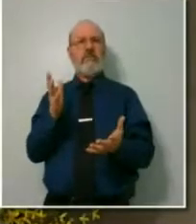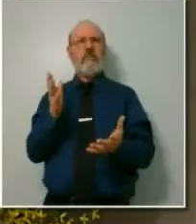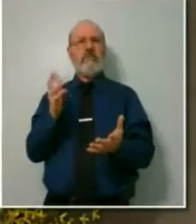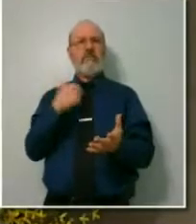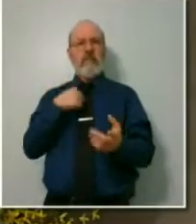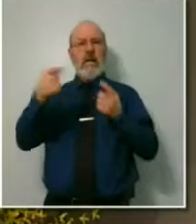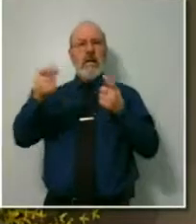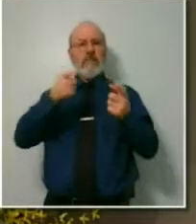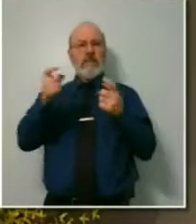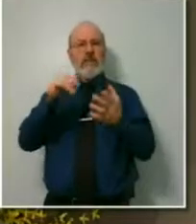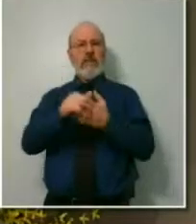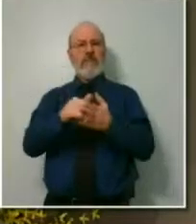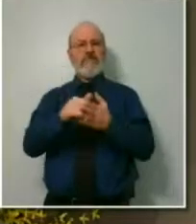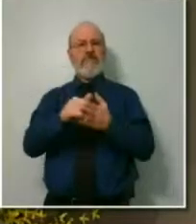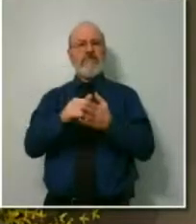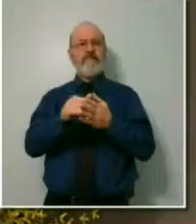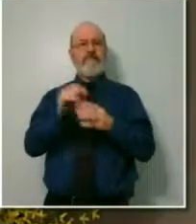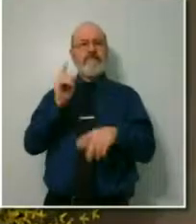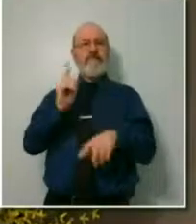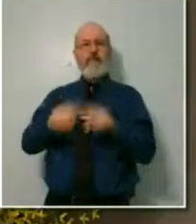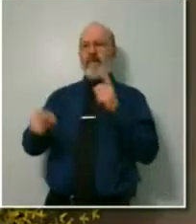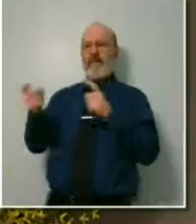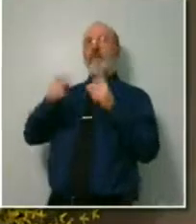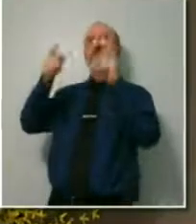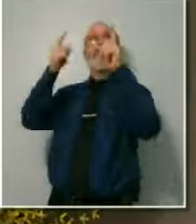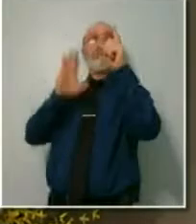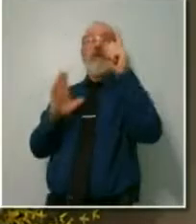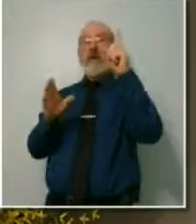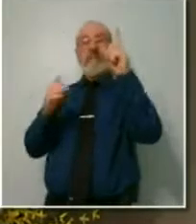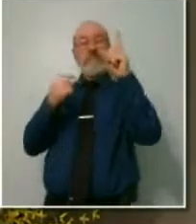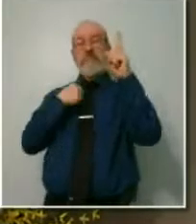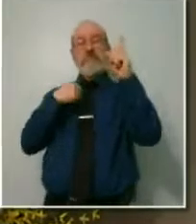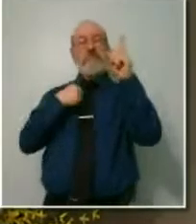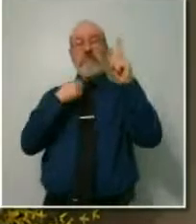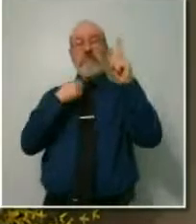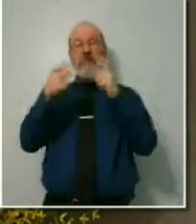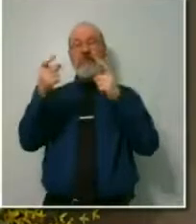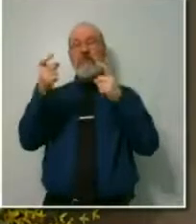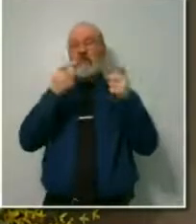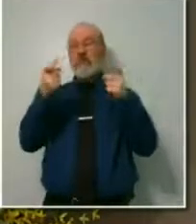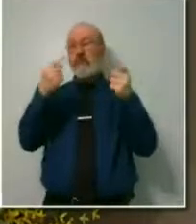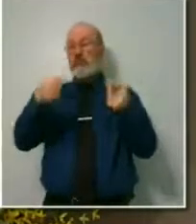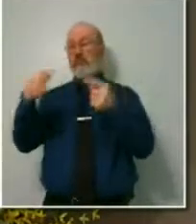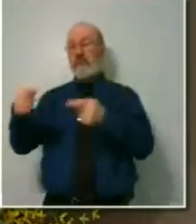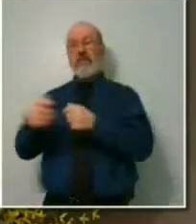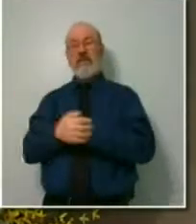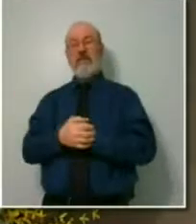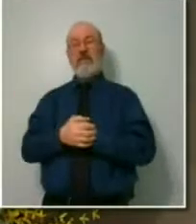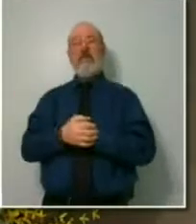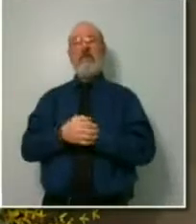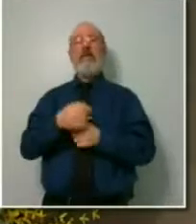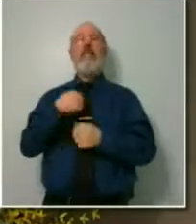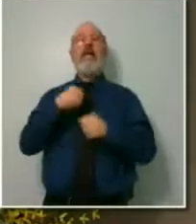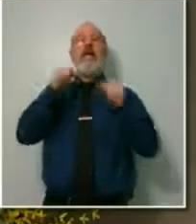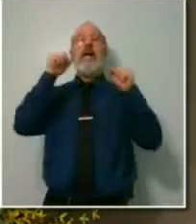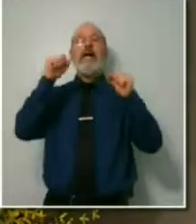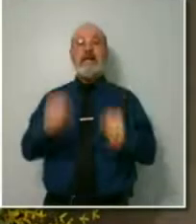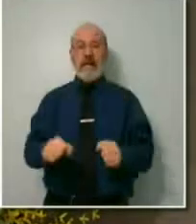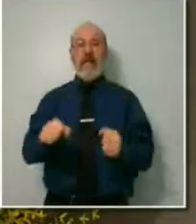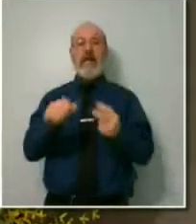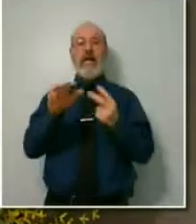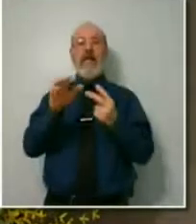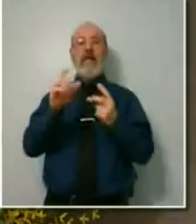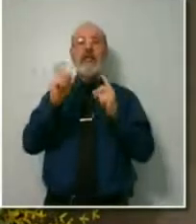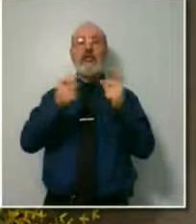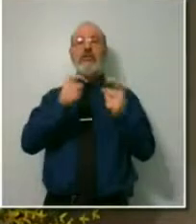that. I cannot control God, and I cannot control the circumstances. but I can control my responses and